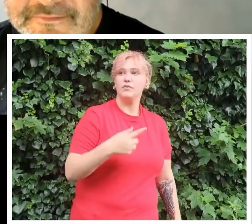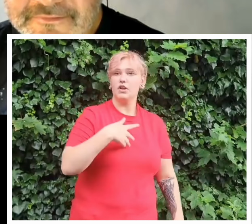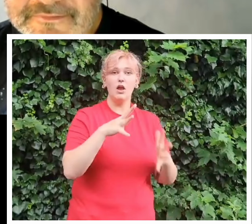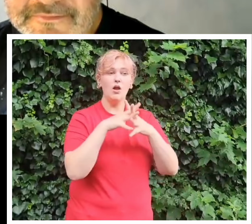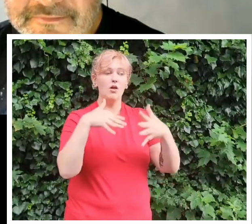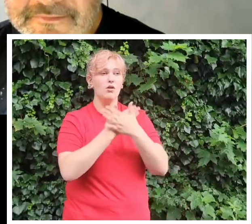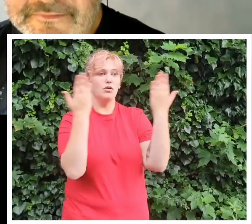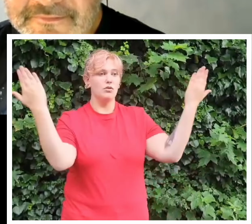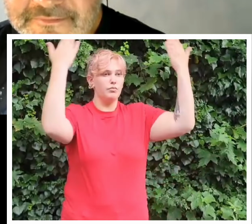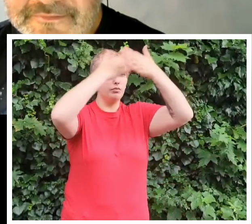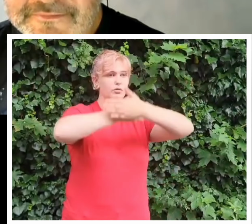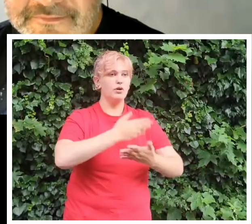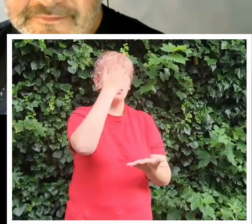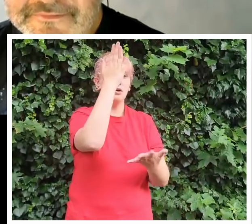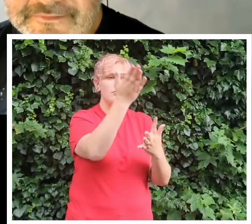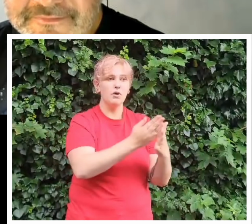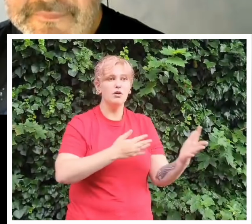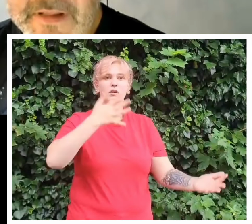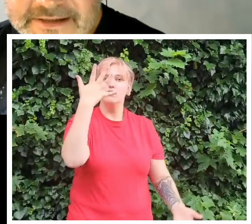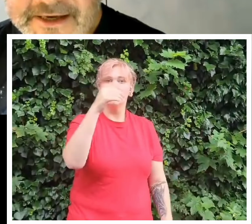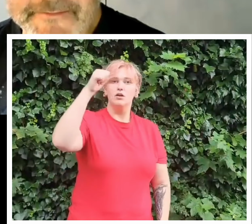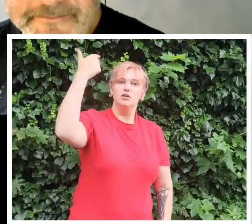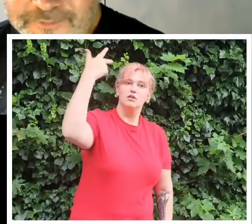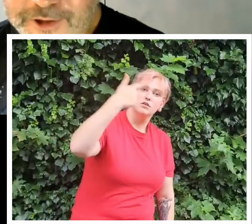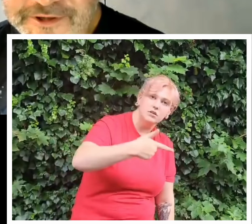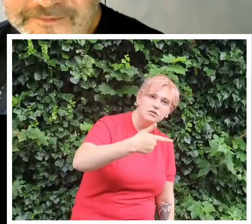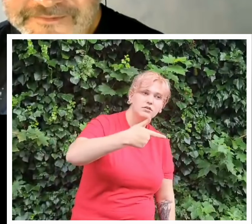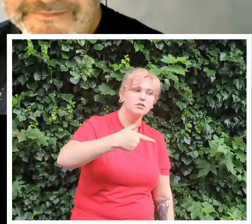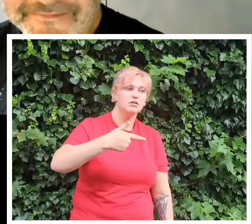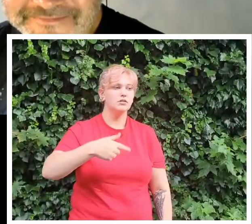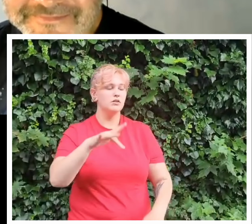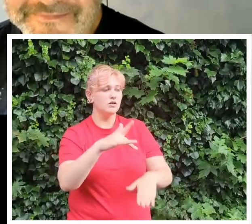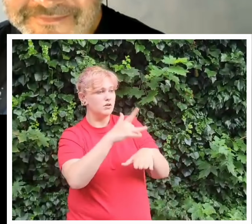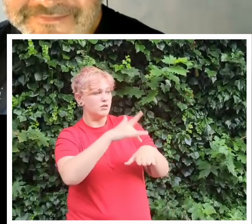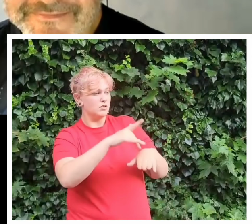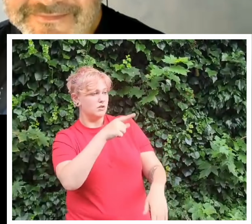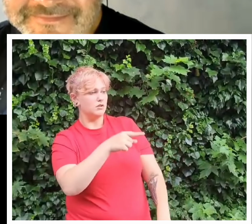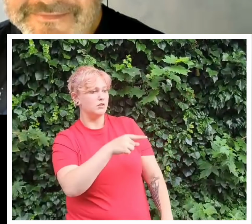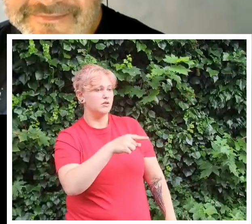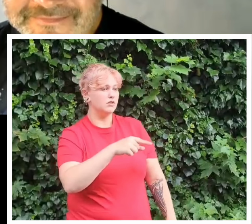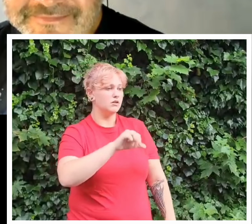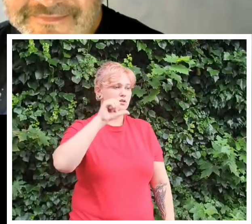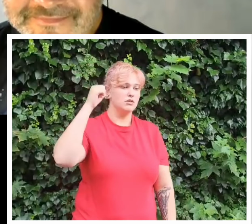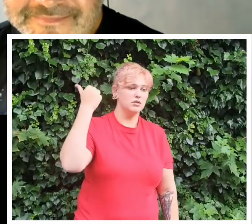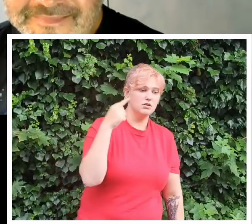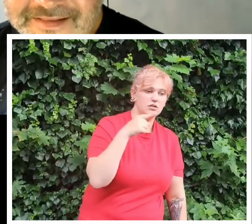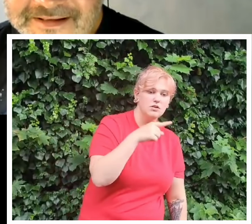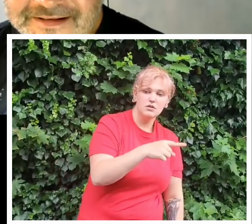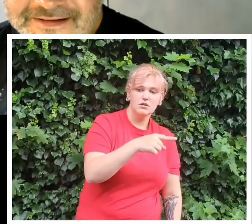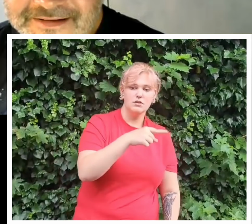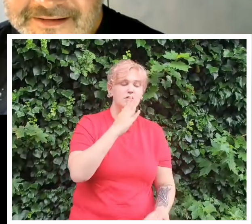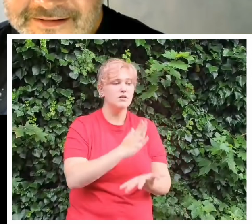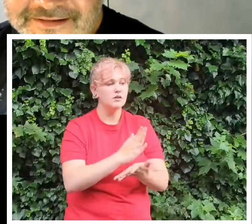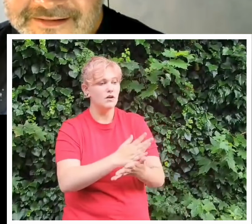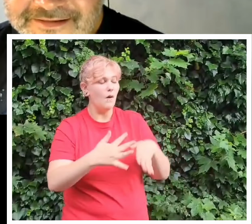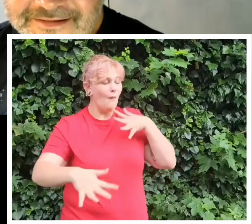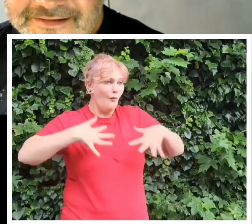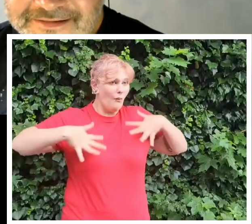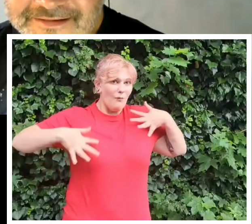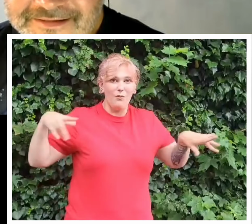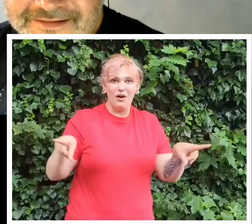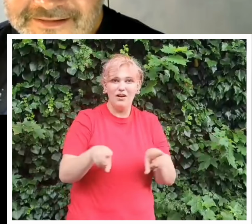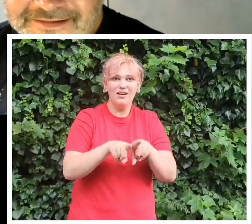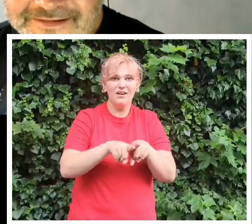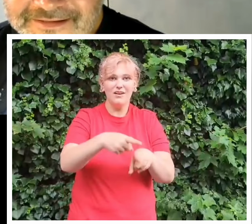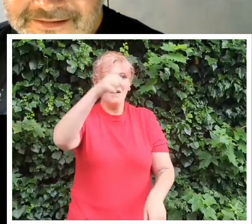on the Wednesday evening between 5 and 7. That's Right. it. Well That when done. the show is. Yeah. And so that's exciting